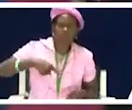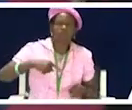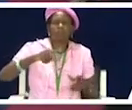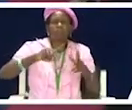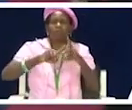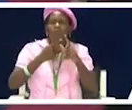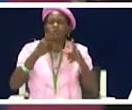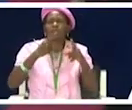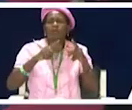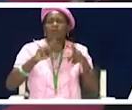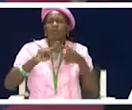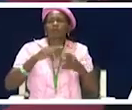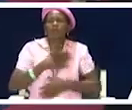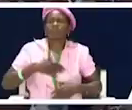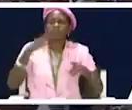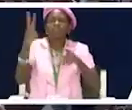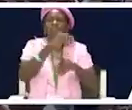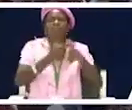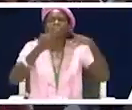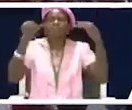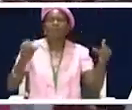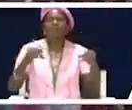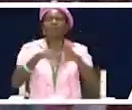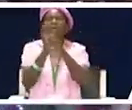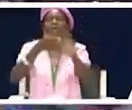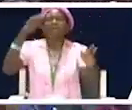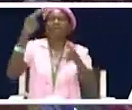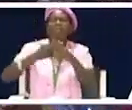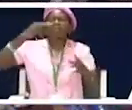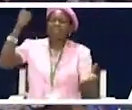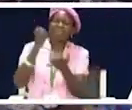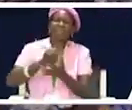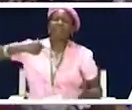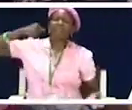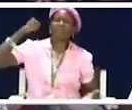begin to enjoy them from now on.